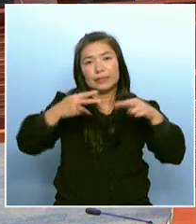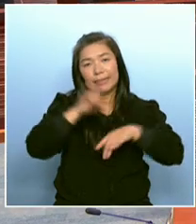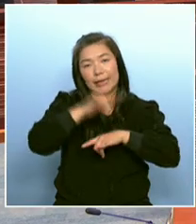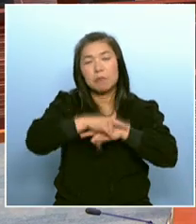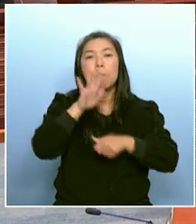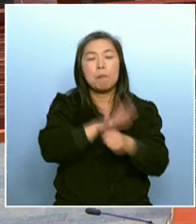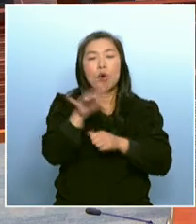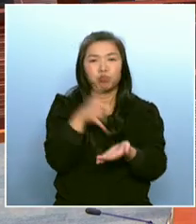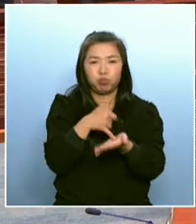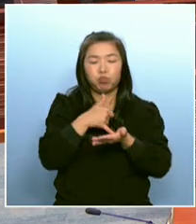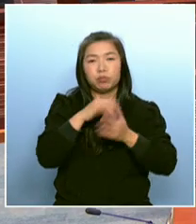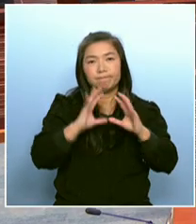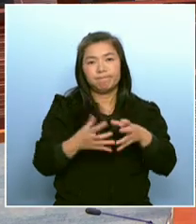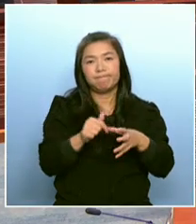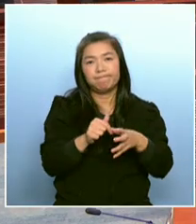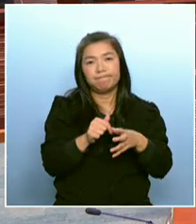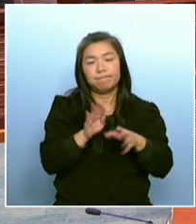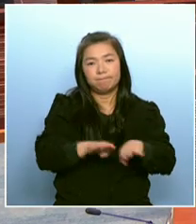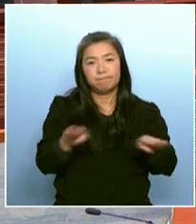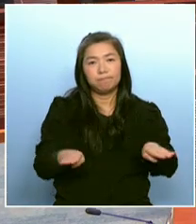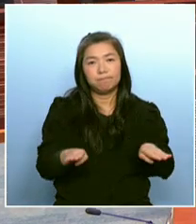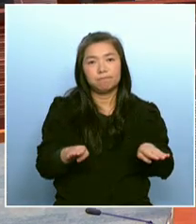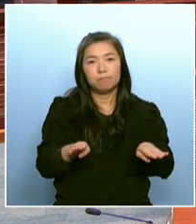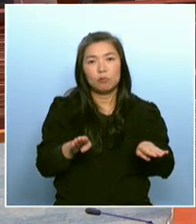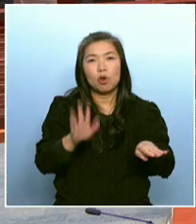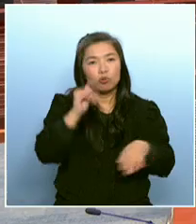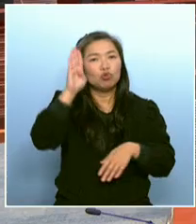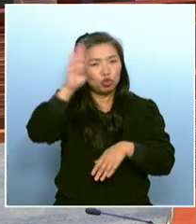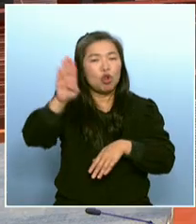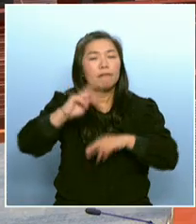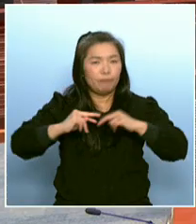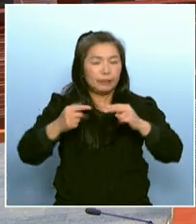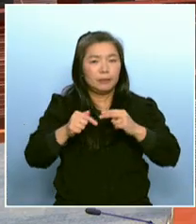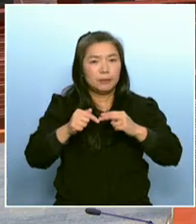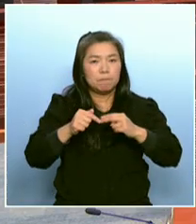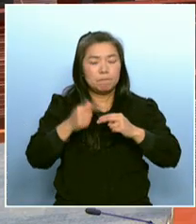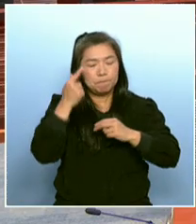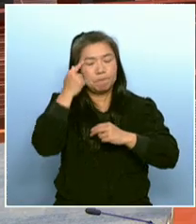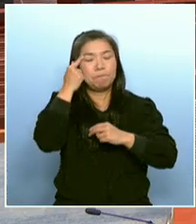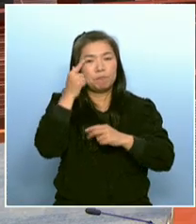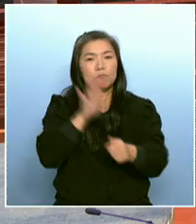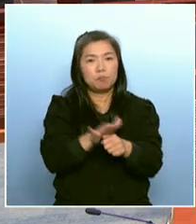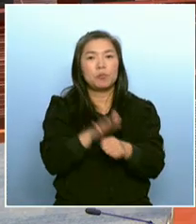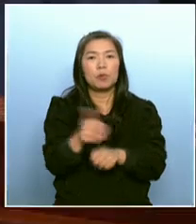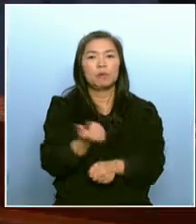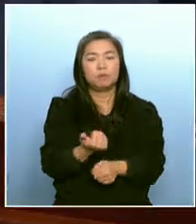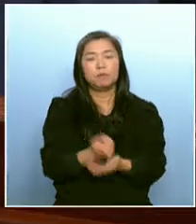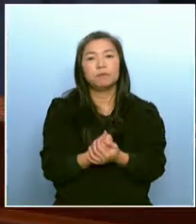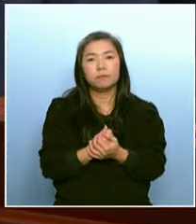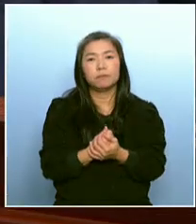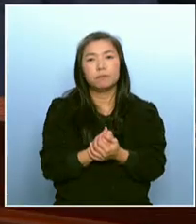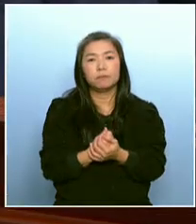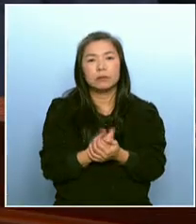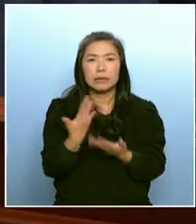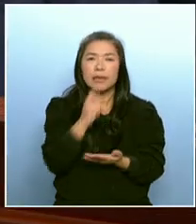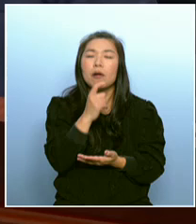the SAR government is doing a good job in terms of rolling out this CDF to offer help to children from the